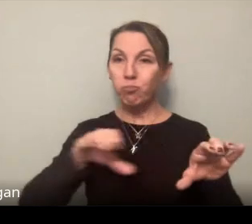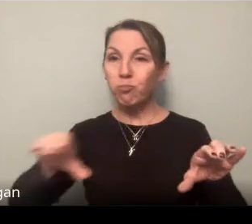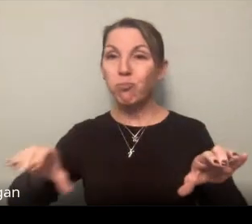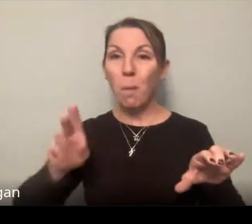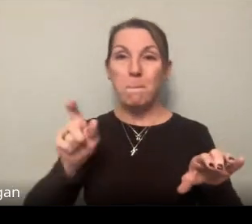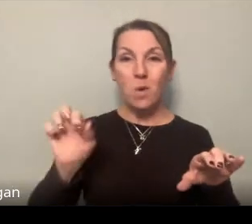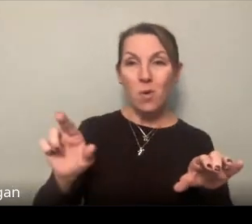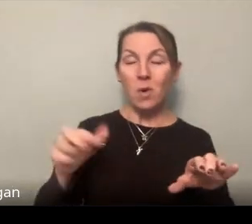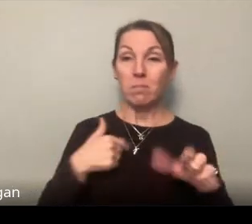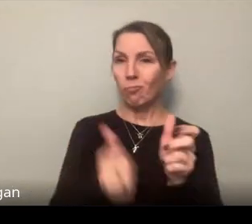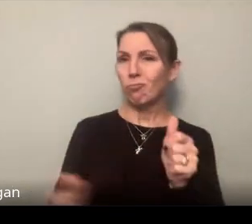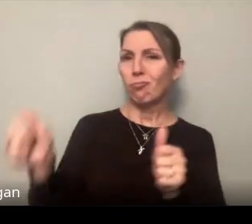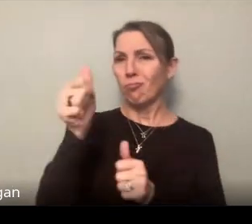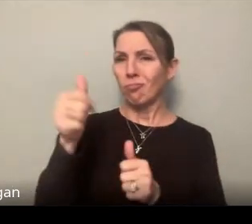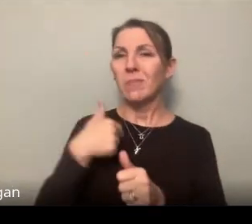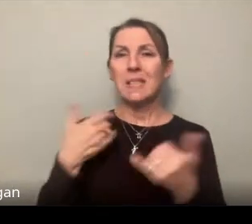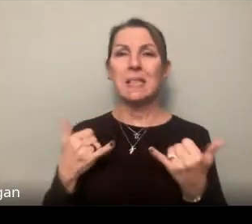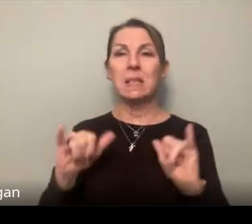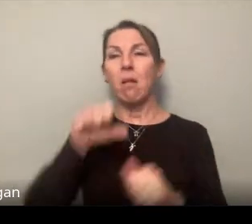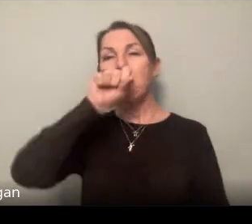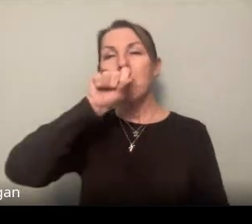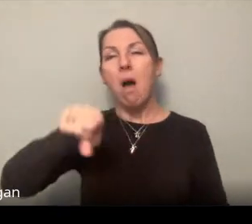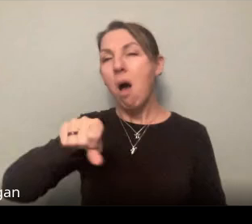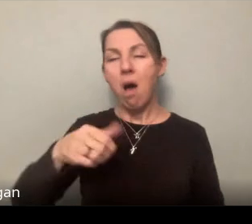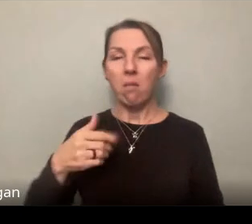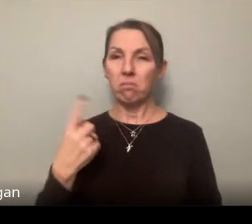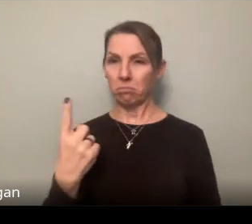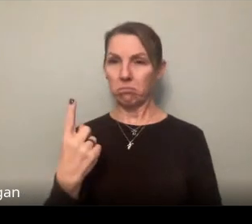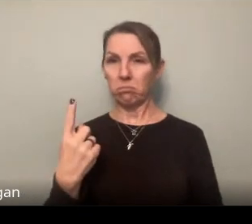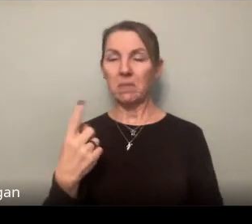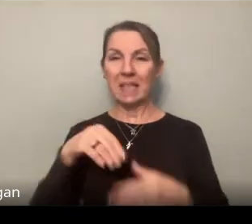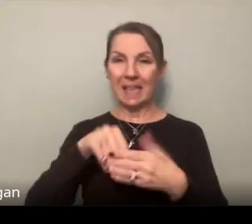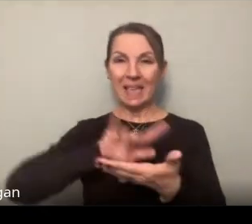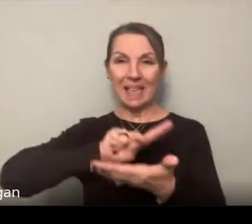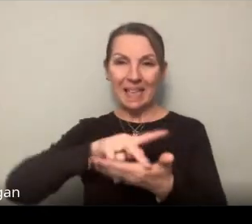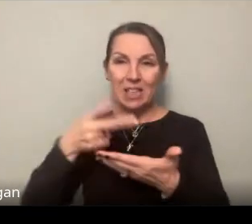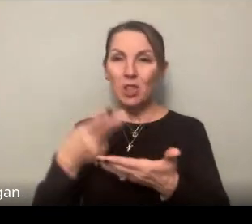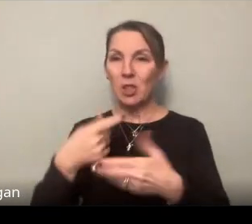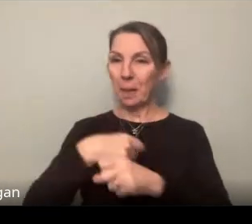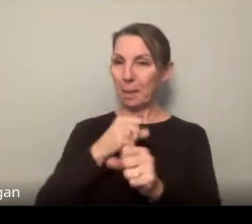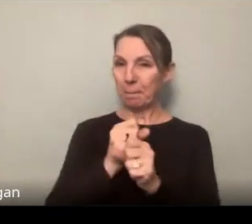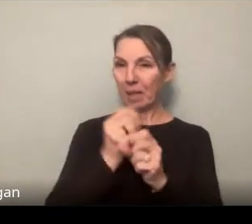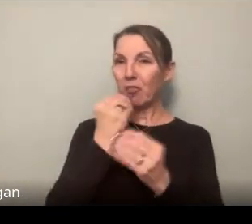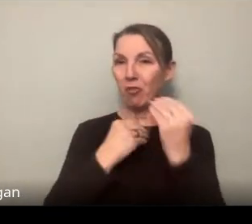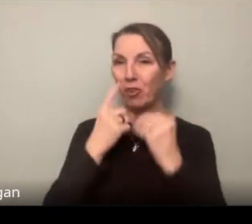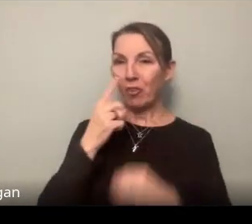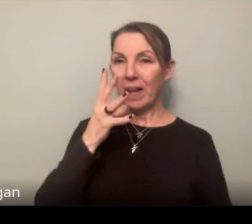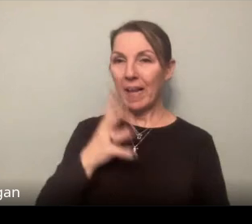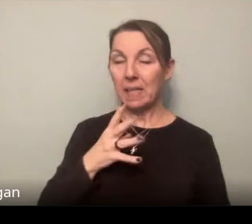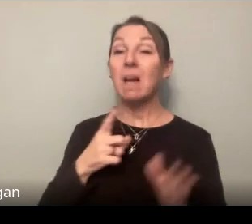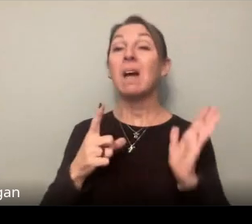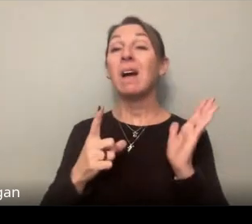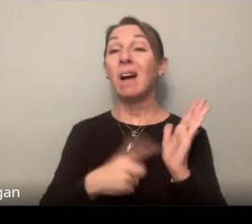the executive director and the founder, I still love being the one that's in the kitchen preparing the meal Right. for the ladies. Now,